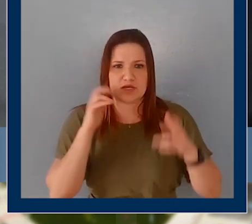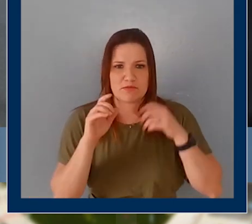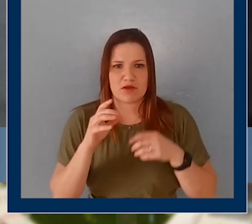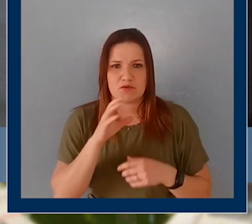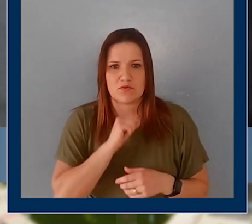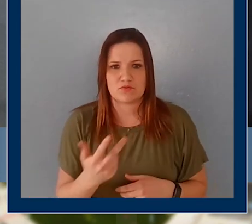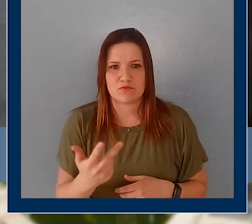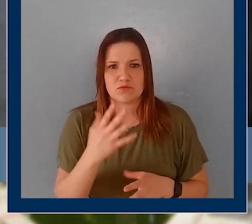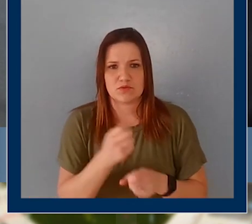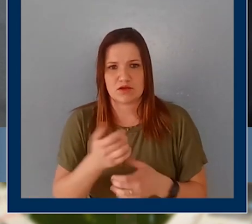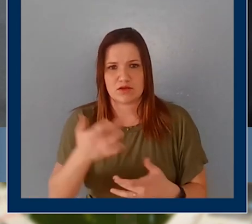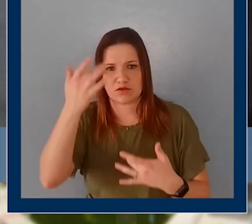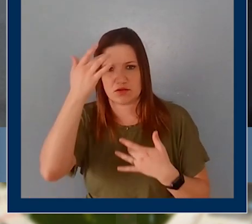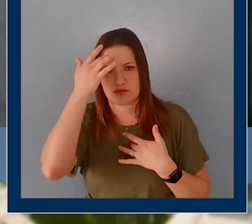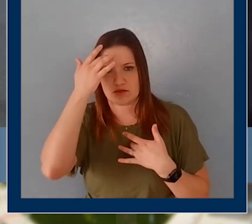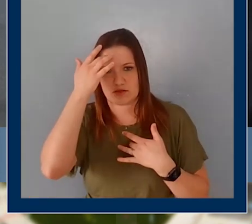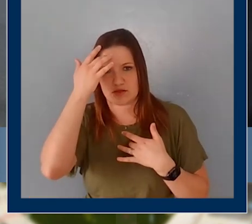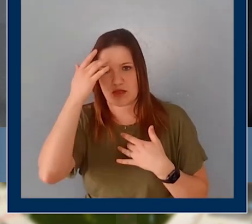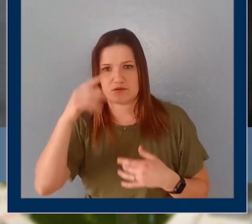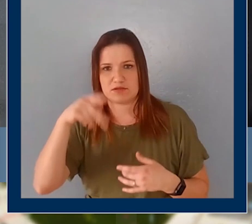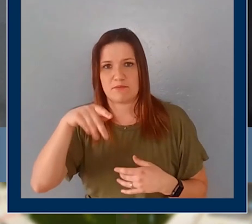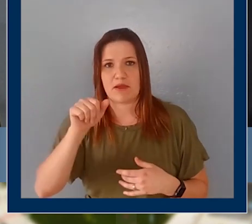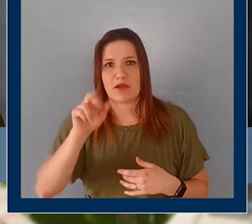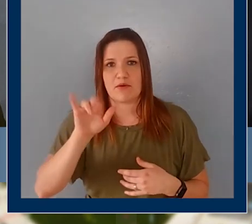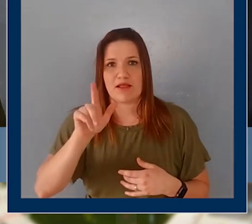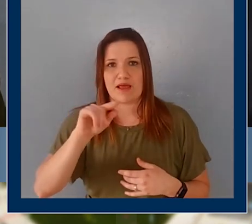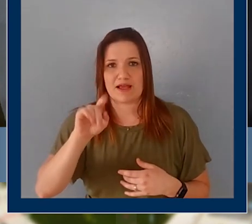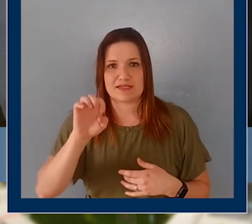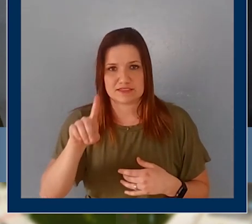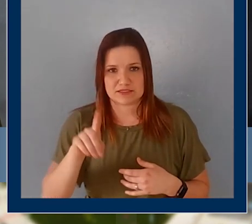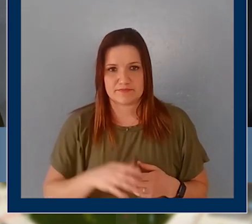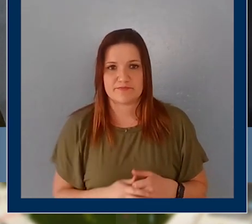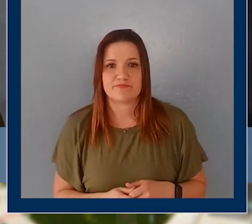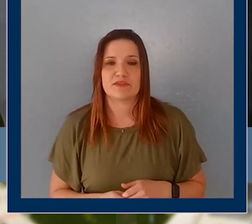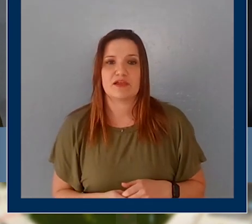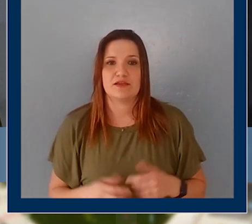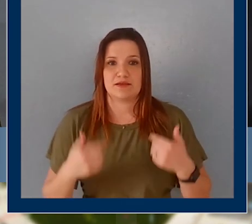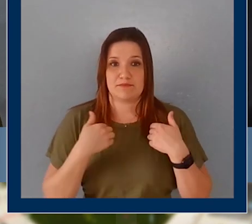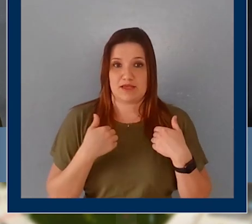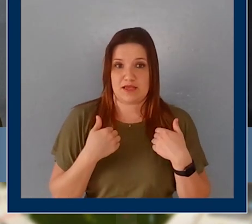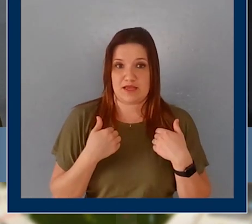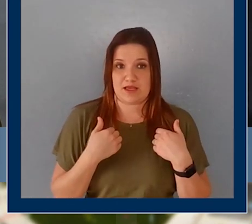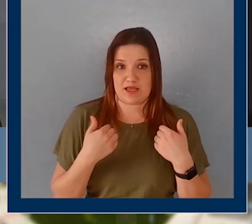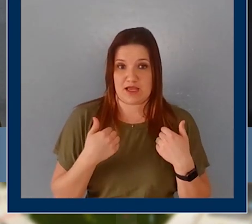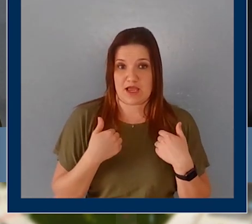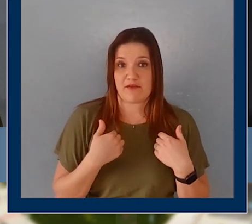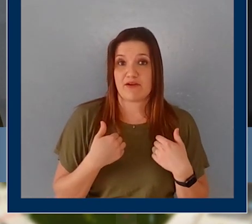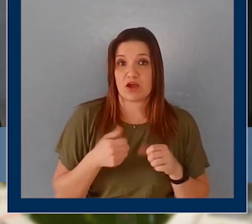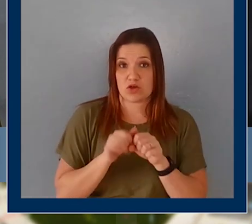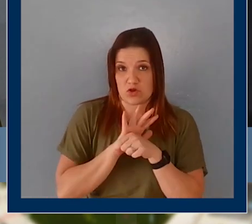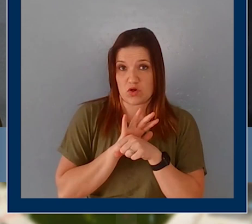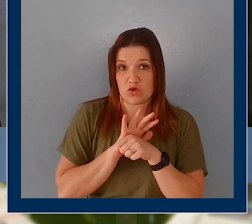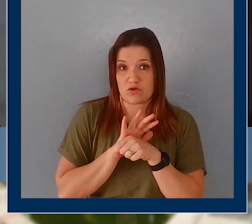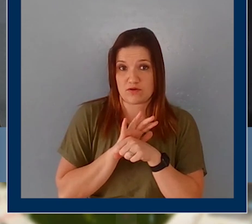Valley Children's, but I don't know what the ultimate outcome. I don't know if they've had any lingering effects of it.